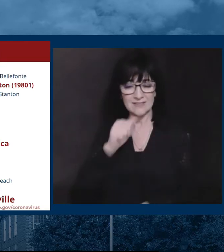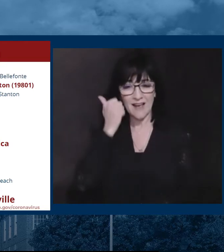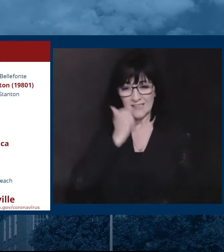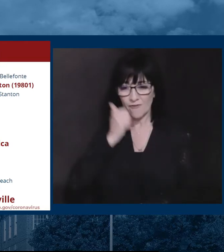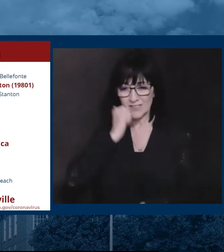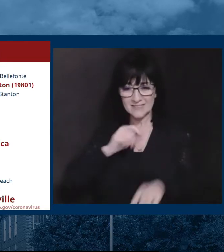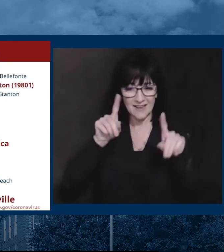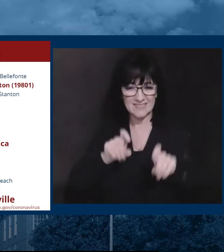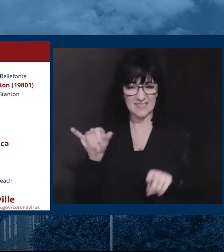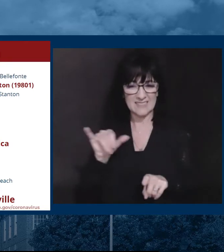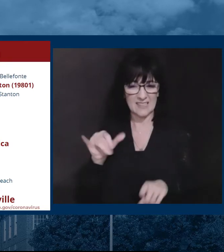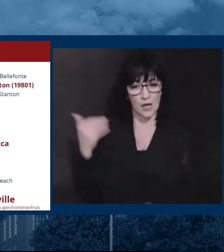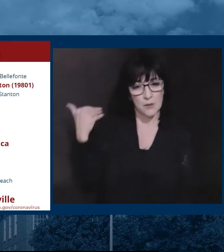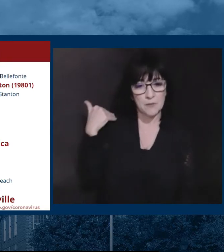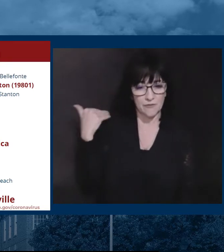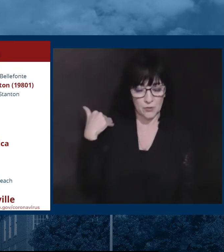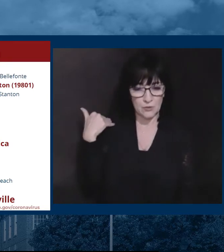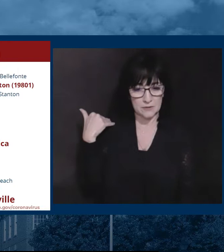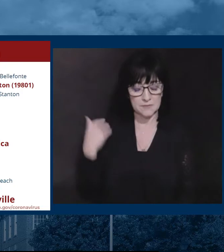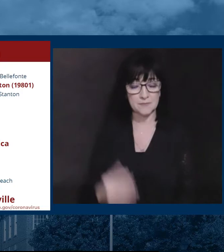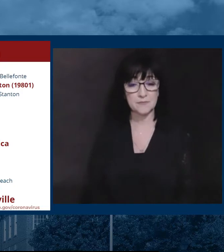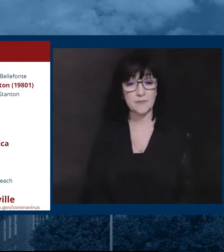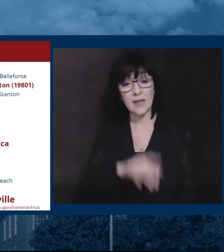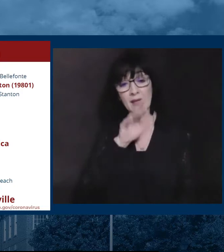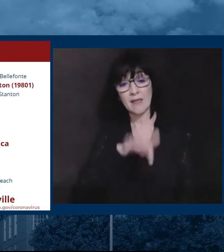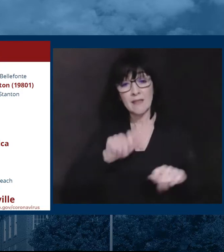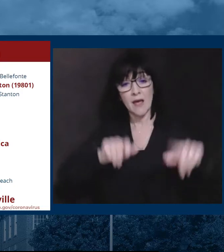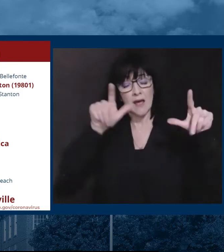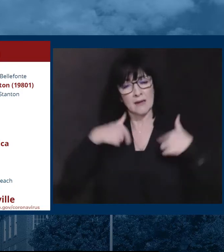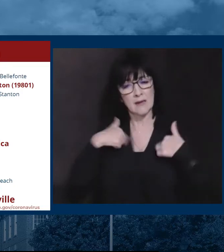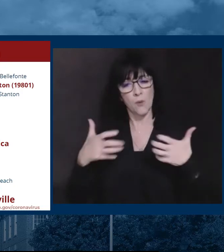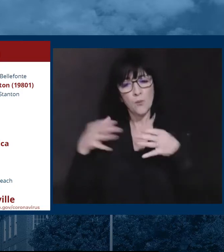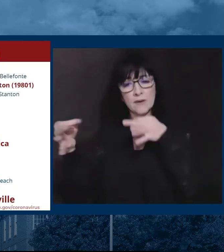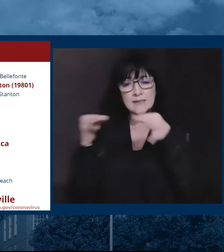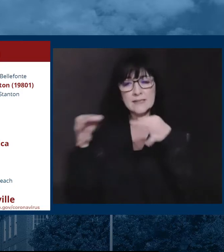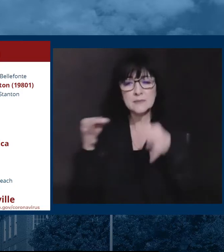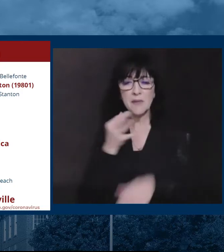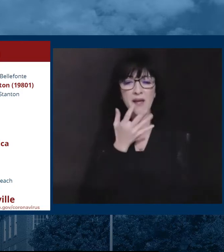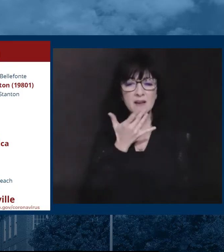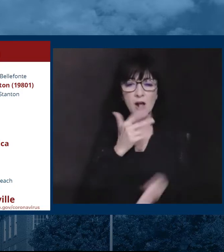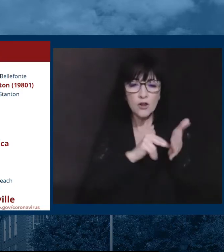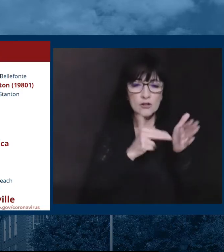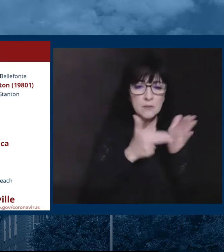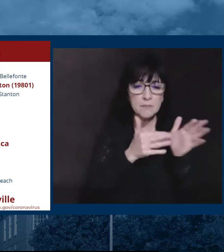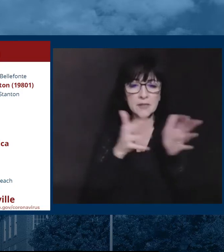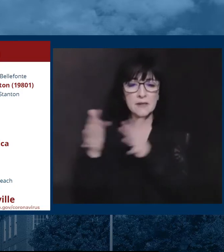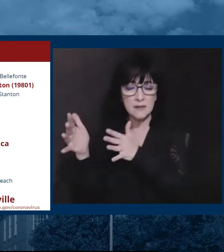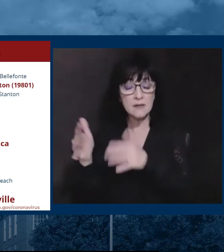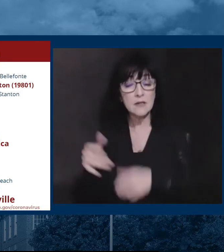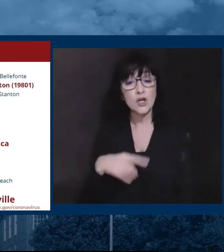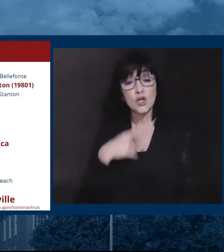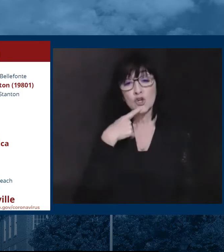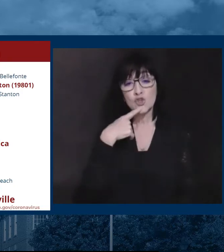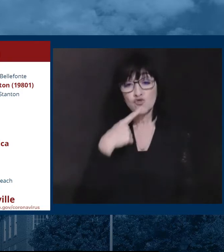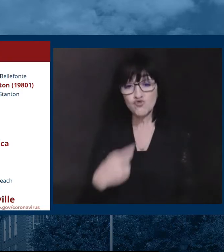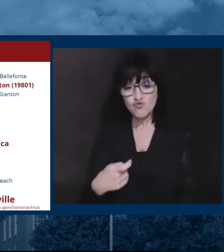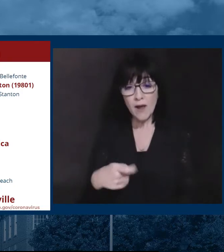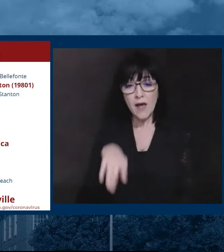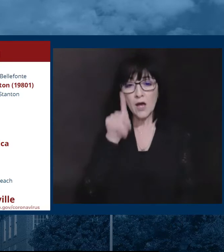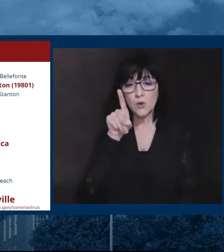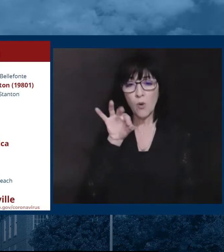here those in blue are the areas that have the higher case rates, and in red, Wilmington